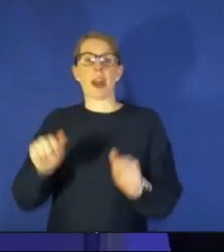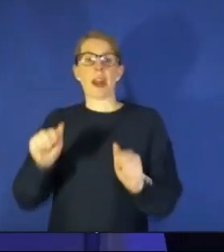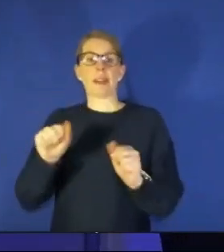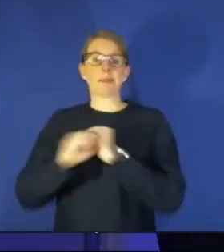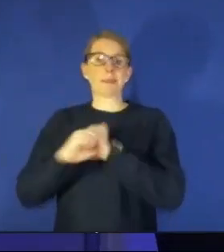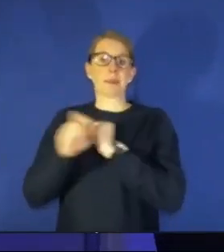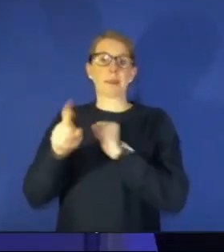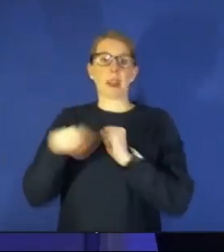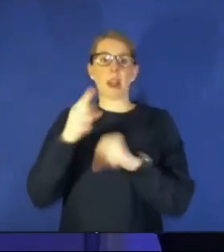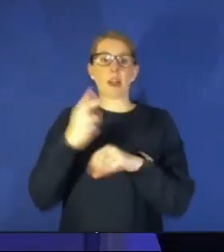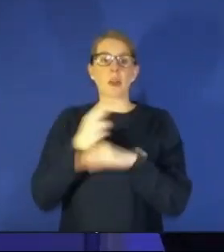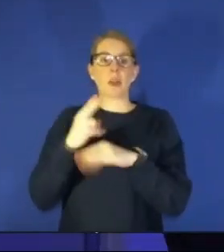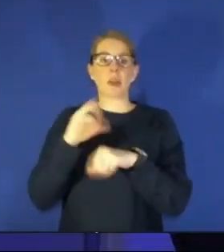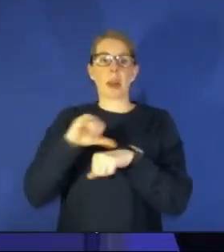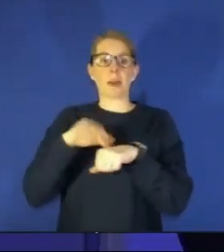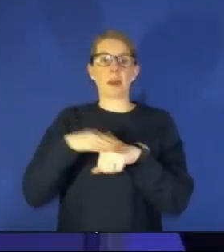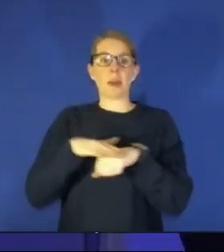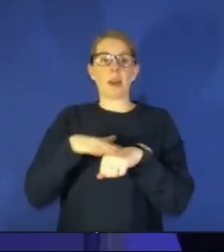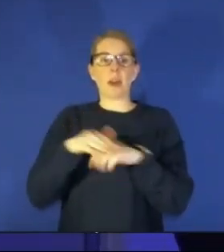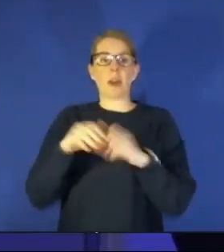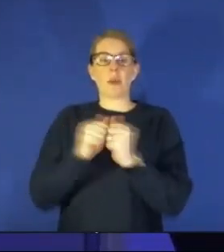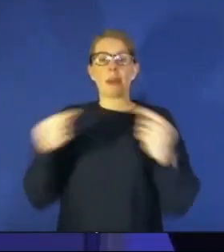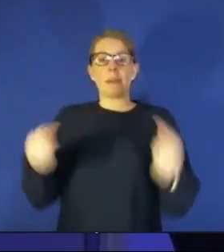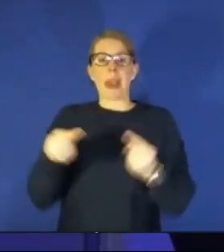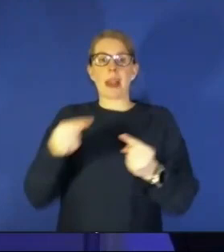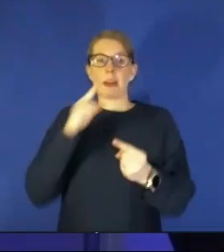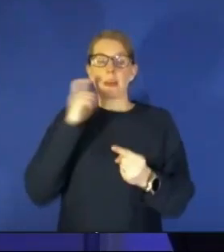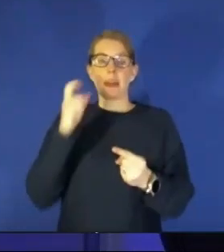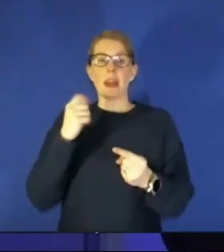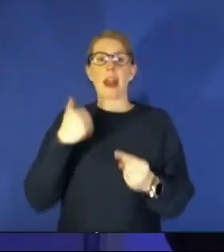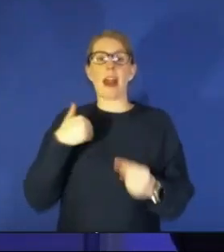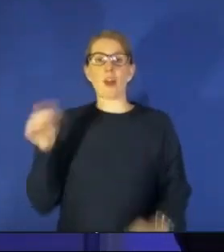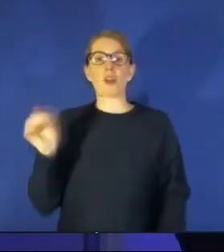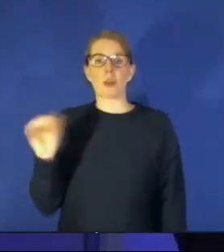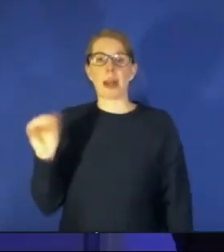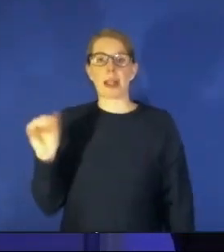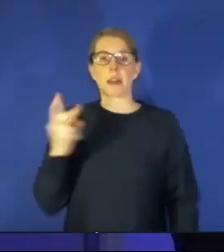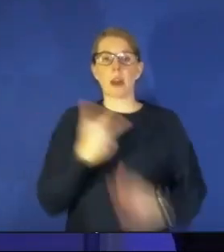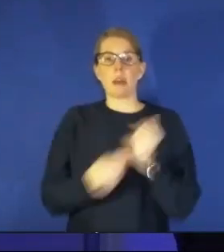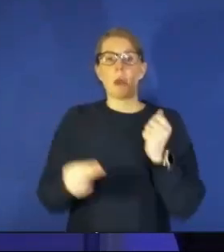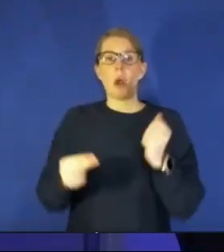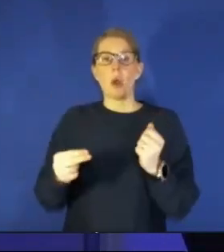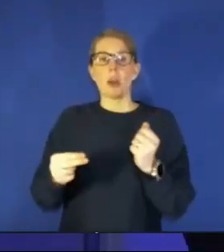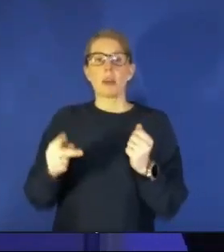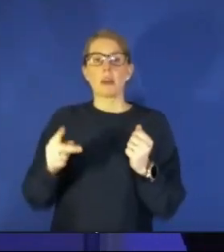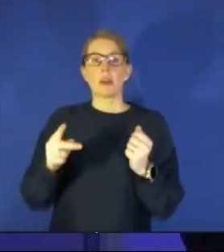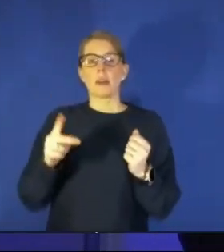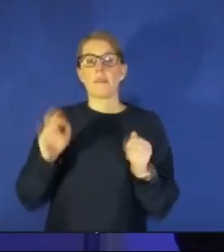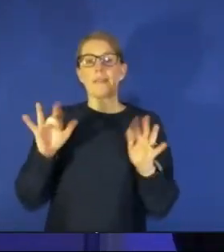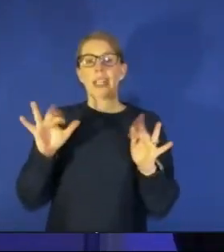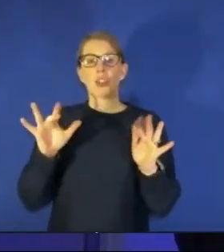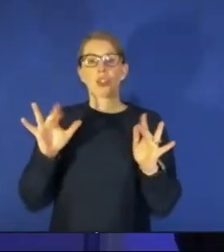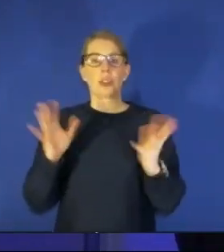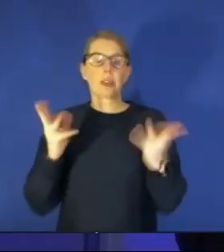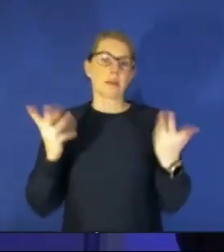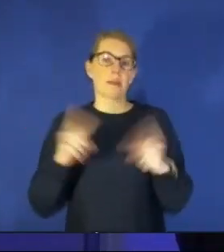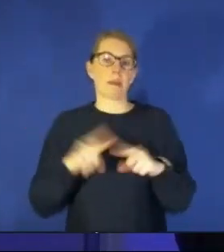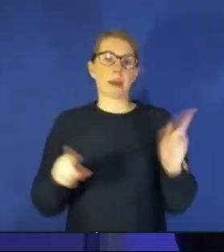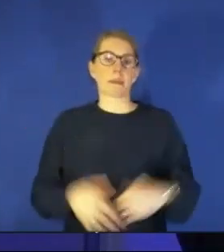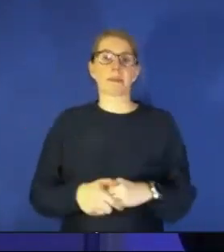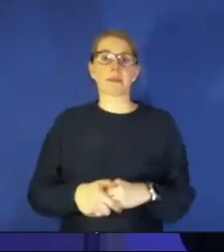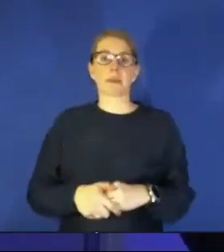to help with pain because I have some arthritis in both of my fingers here. But I think that's from playing